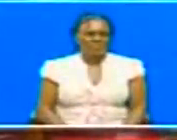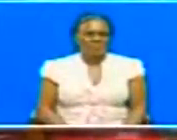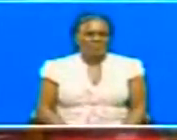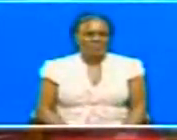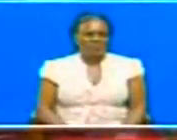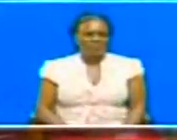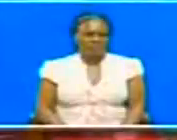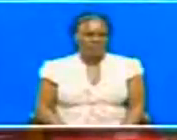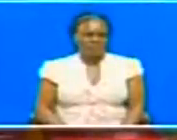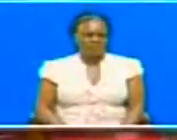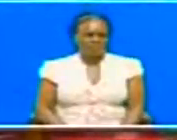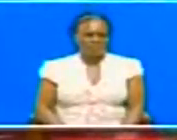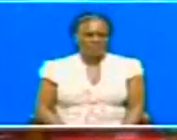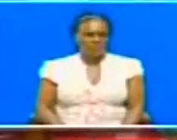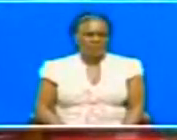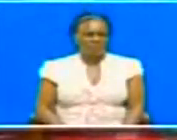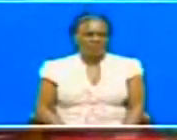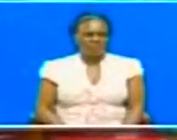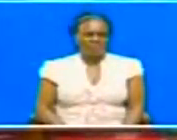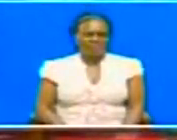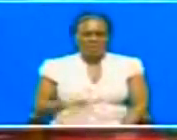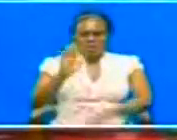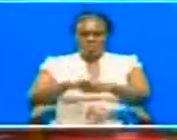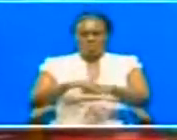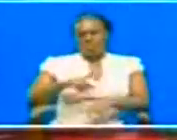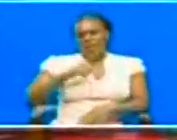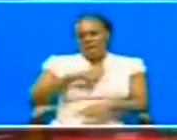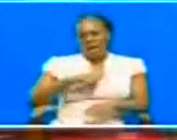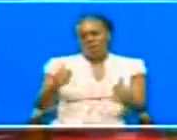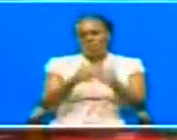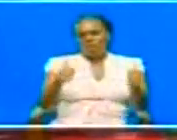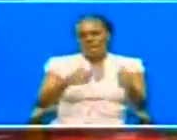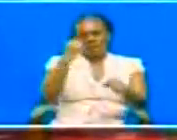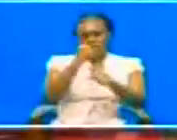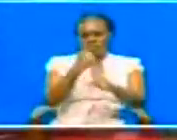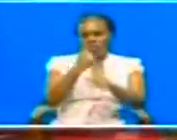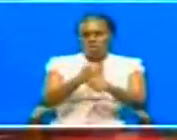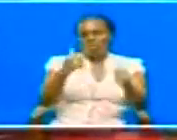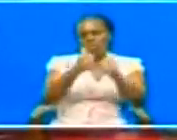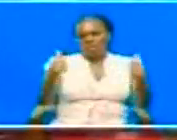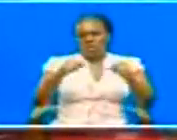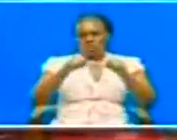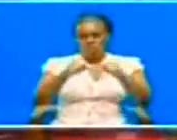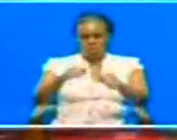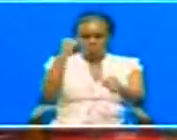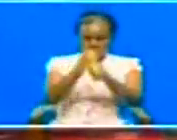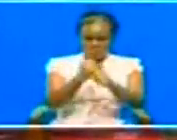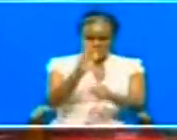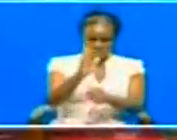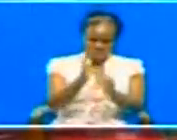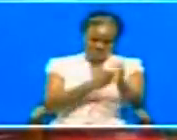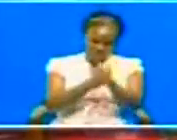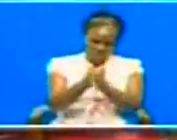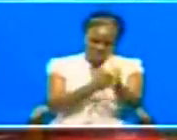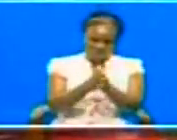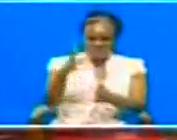Dr. Choksi. Thank you very much. Thank you. Good luck. Well done. Thank you very much. Good job. Good. Keep doing what you're doing. Great. Gracie, yeah. You're an inspiration.